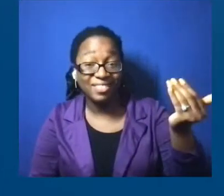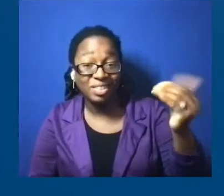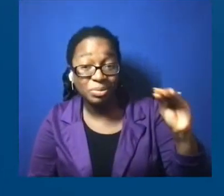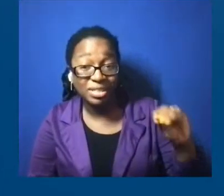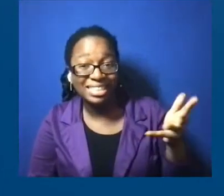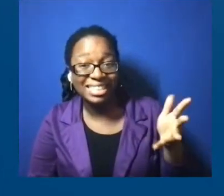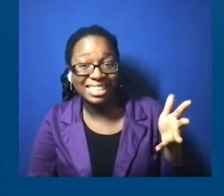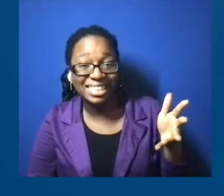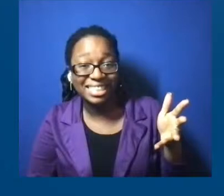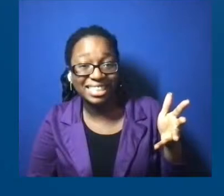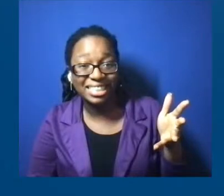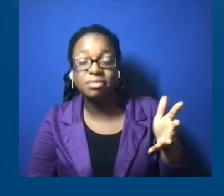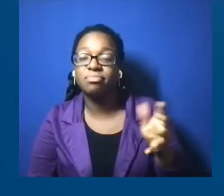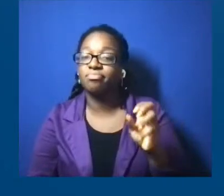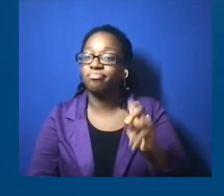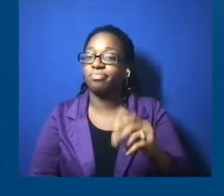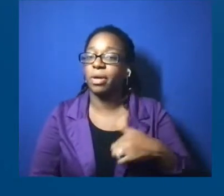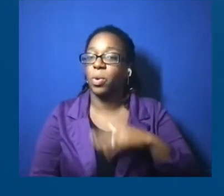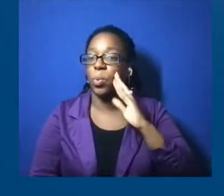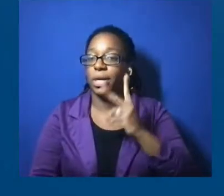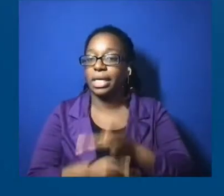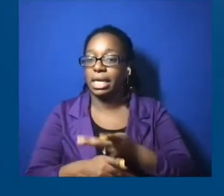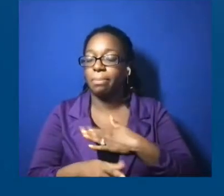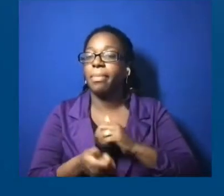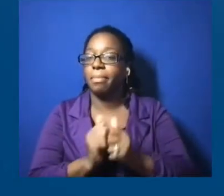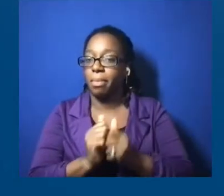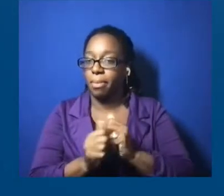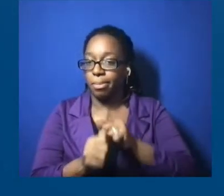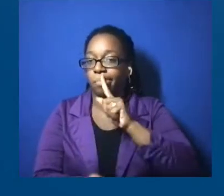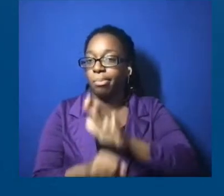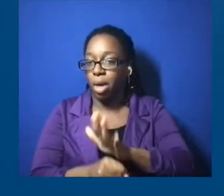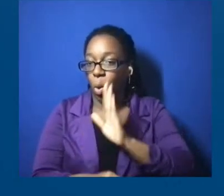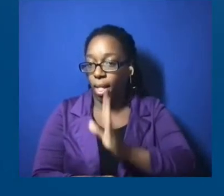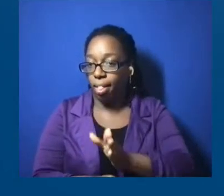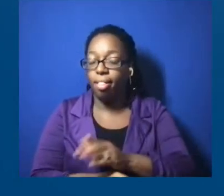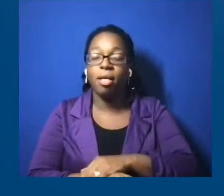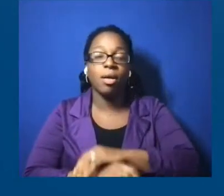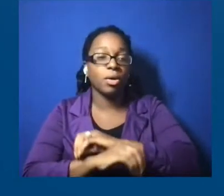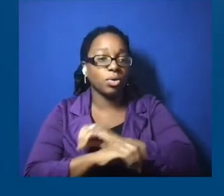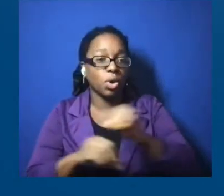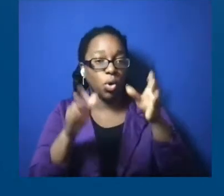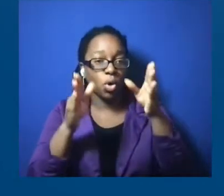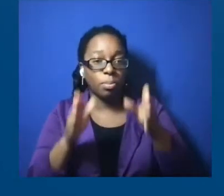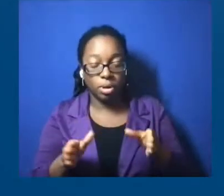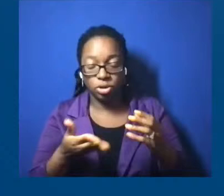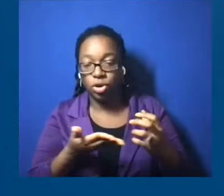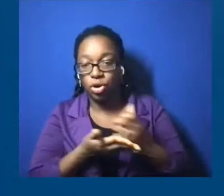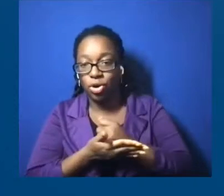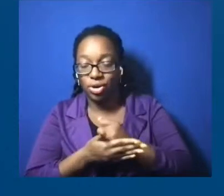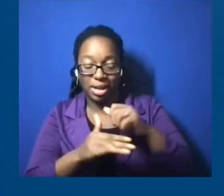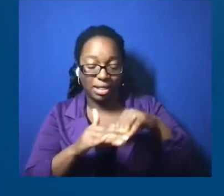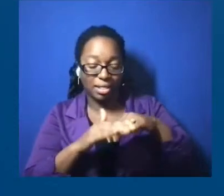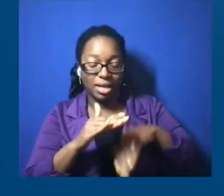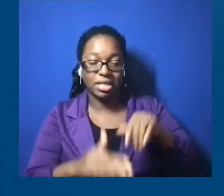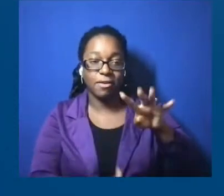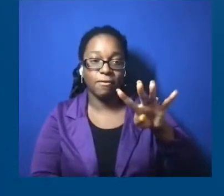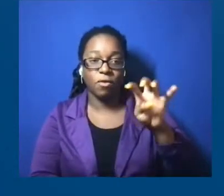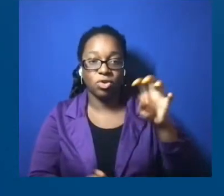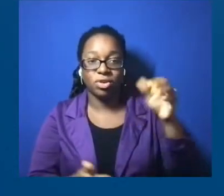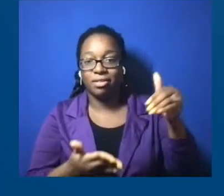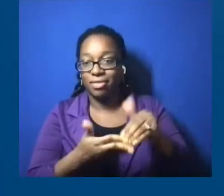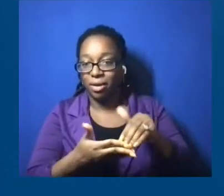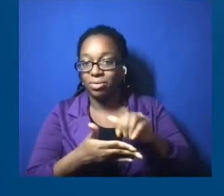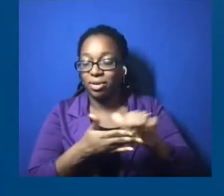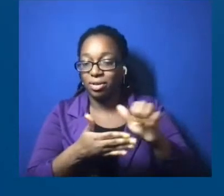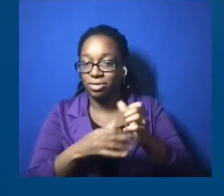by the way, I'm keeping my campaign commitment I made when I ran. No one earning less than $400,000 a year